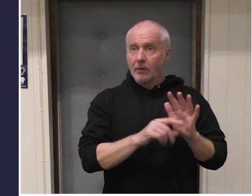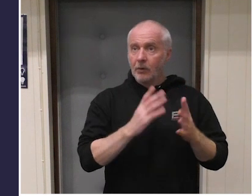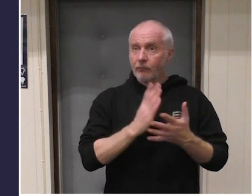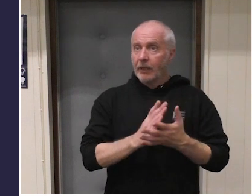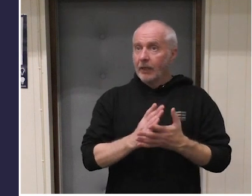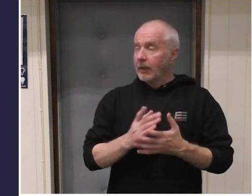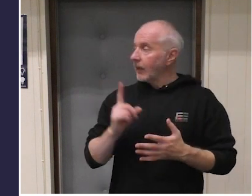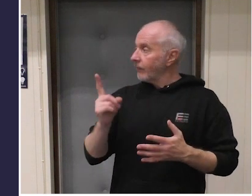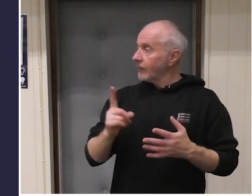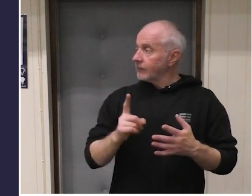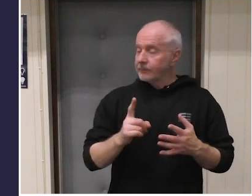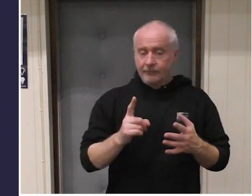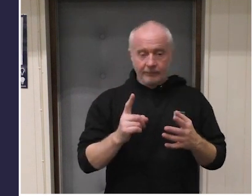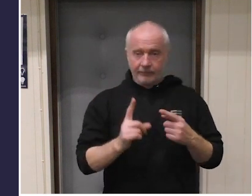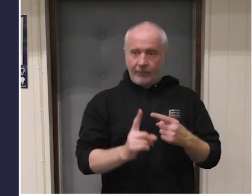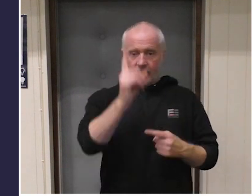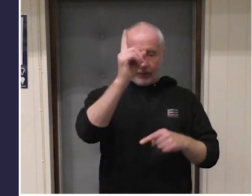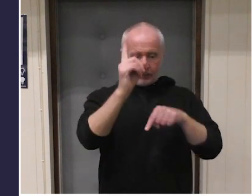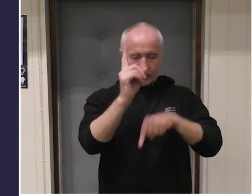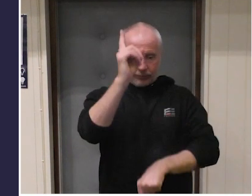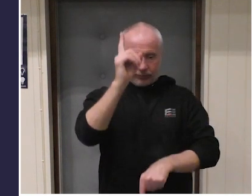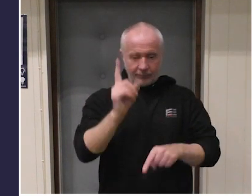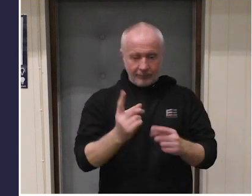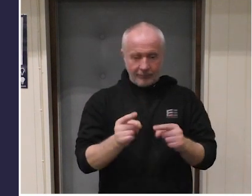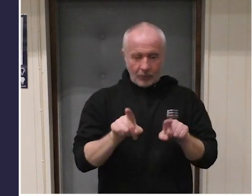that there's certain directions of things, but